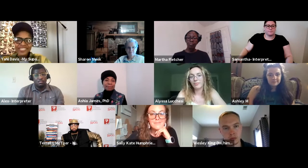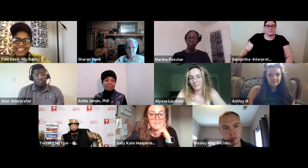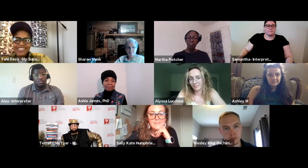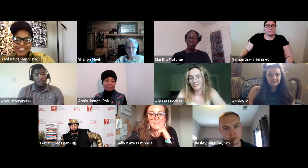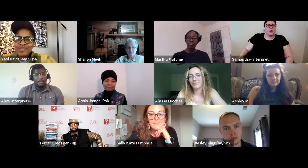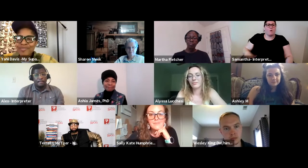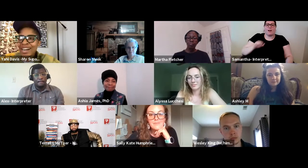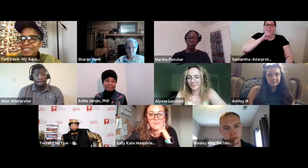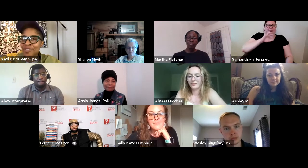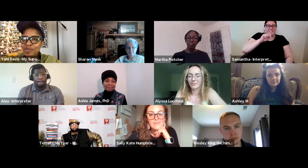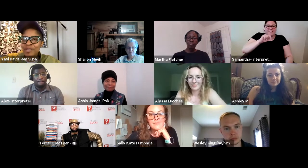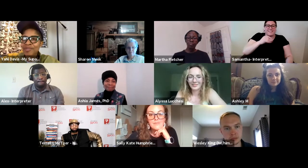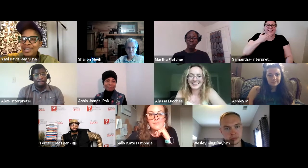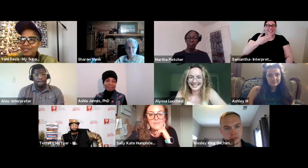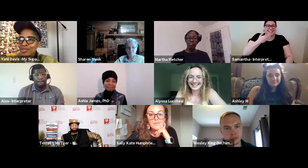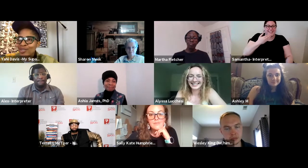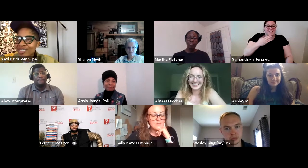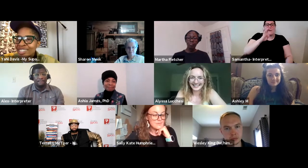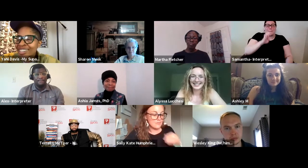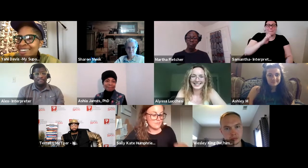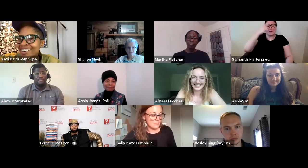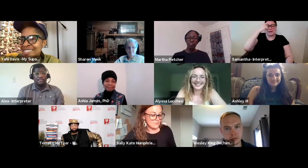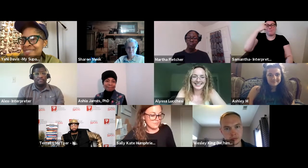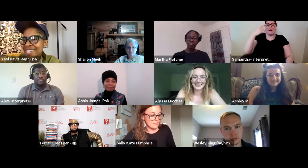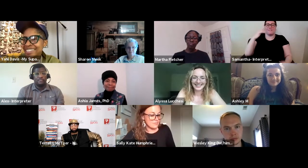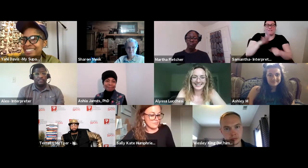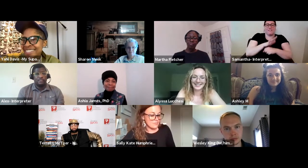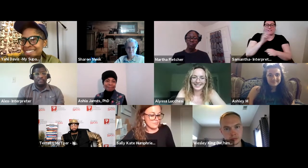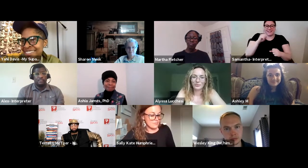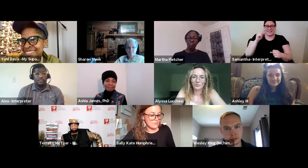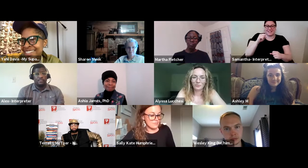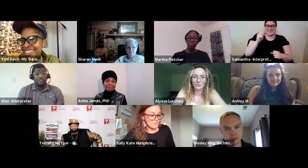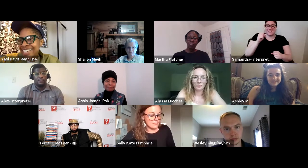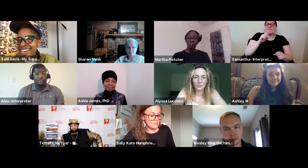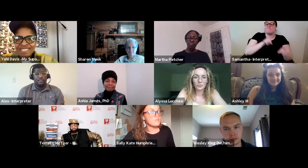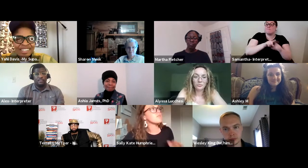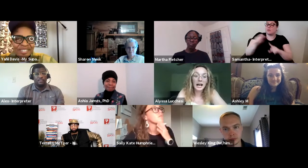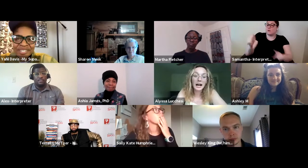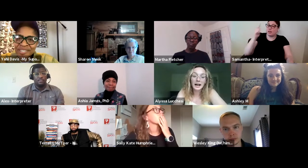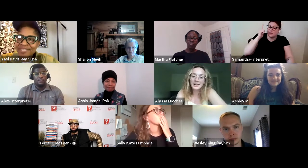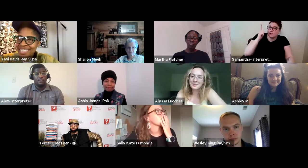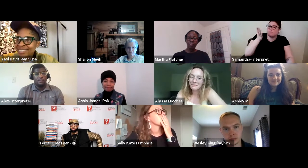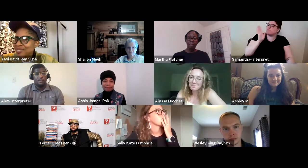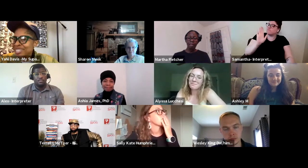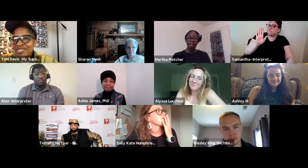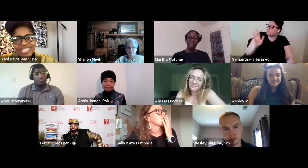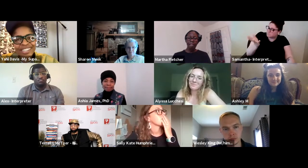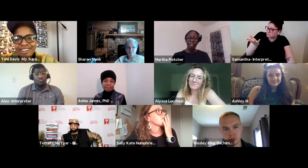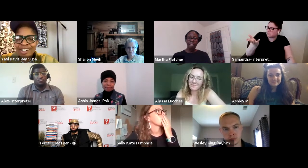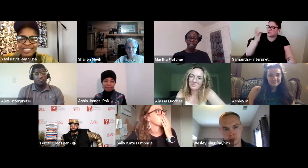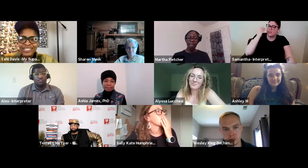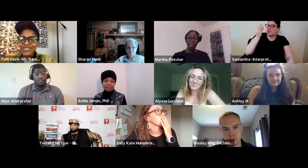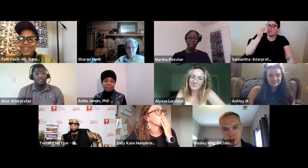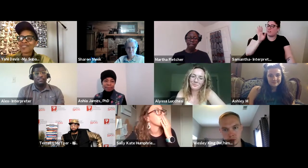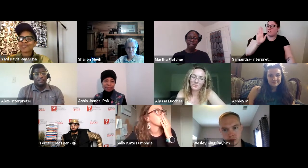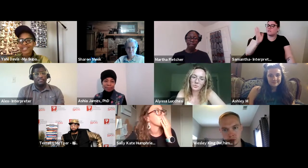Love it. Thank you. Be mindful. Be mindful. Awesome. And Alyssa, what are some things we can go